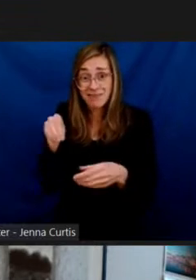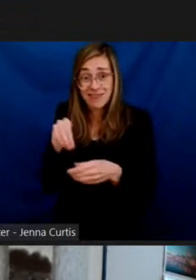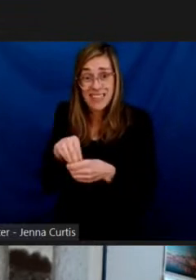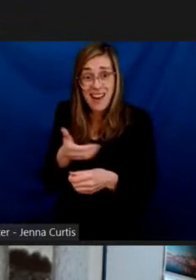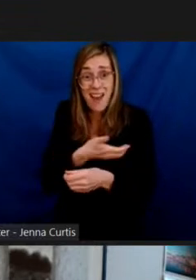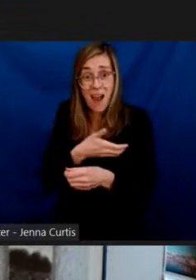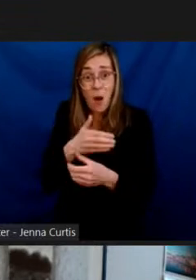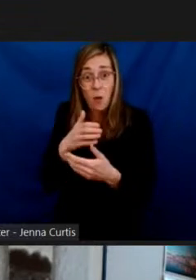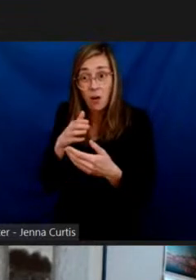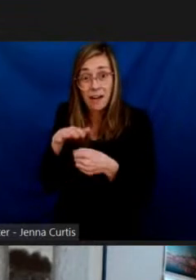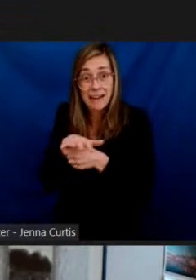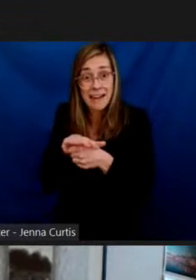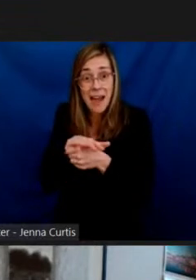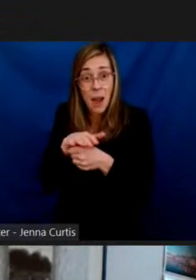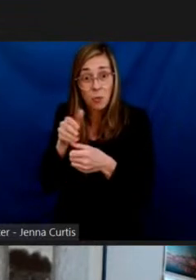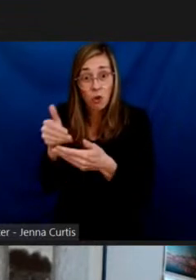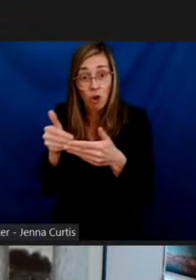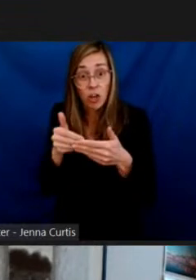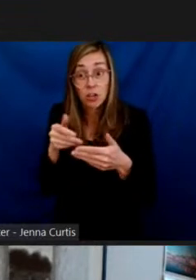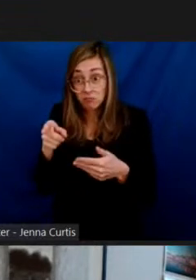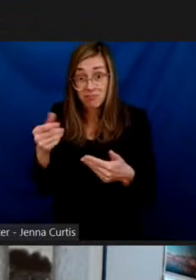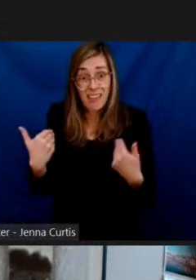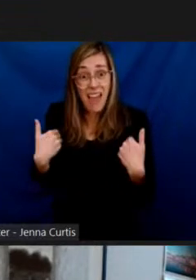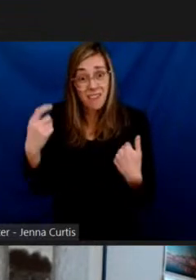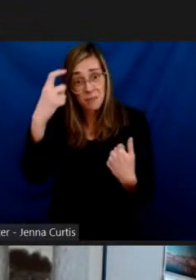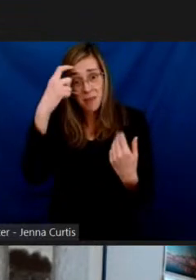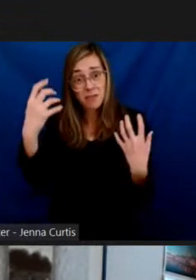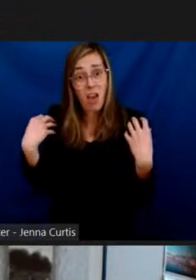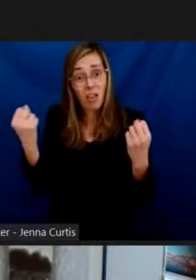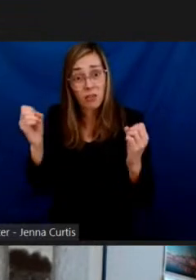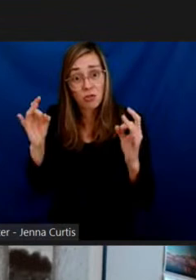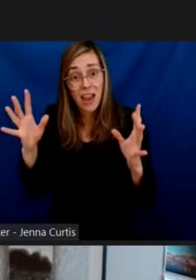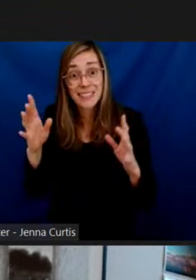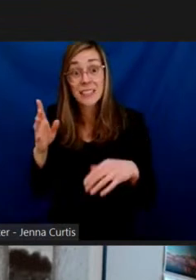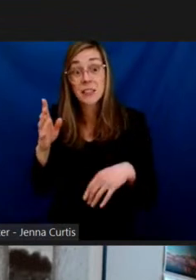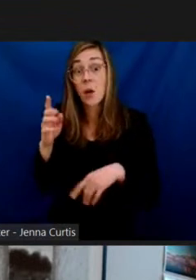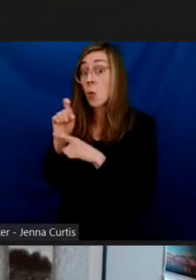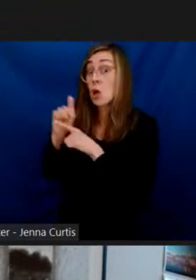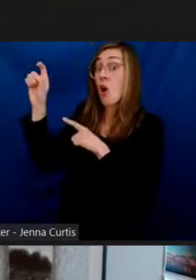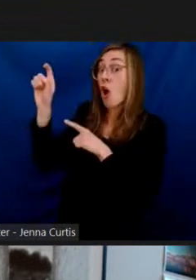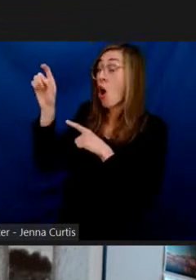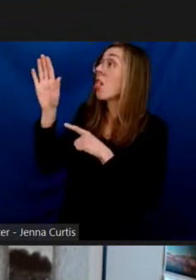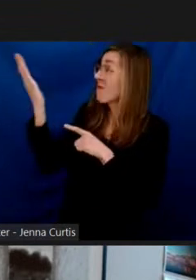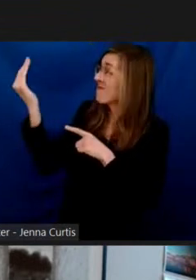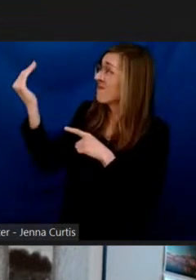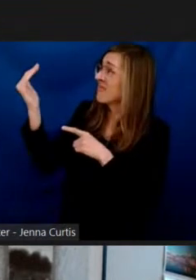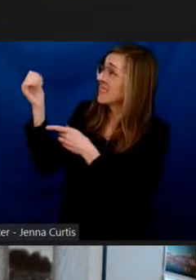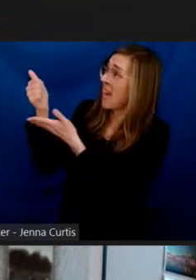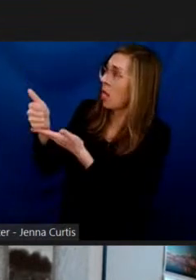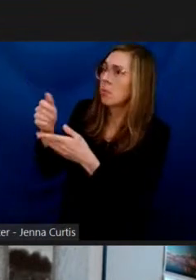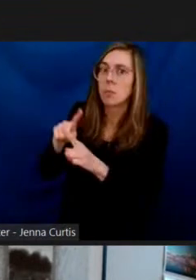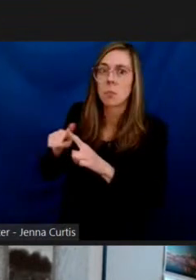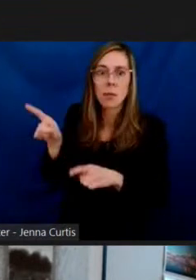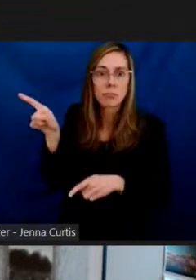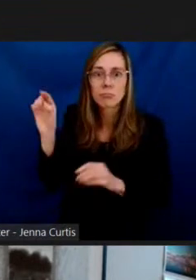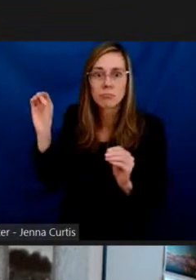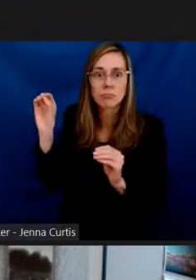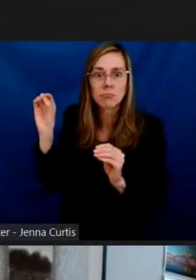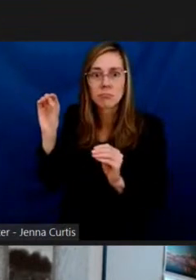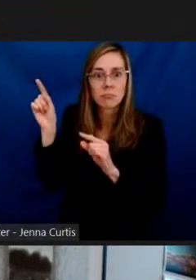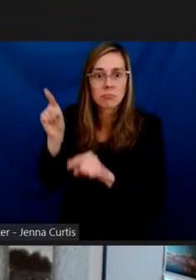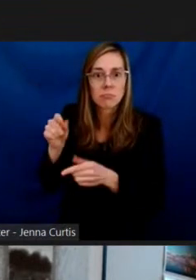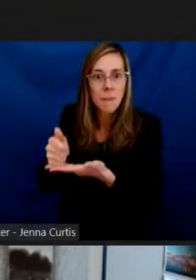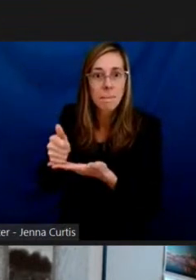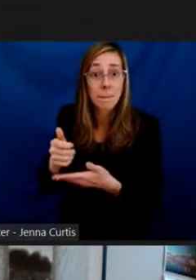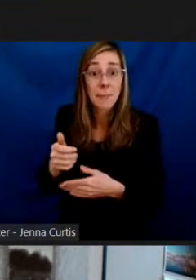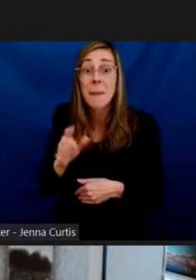for help to have this addressed, it's not addressed. I mean, I've been in my home, I live 8 blocks from this, and I've been in my home